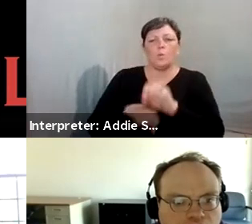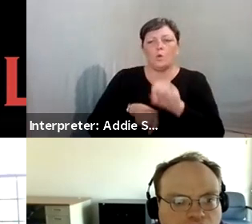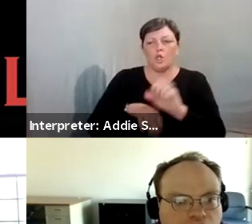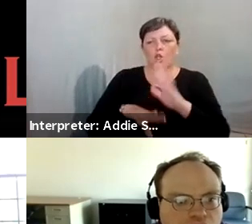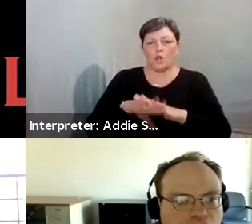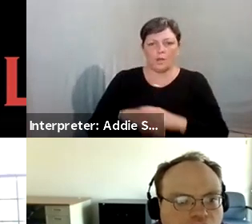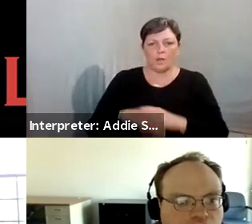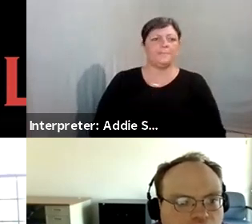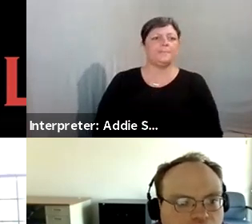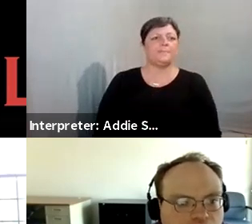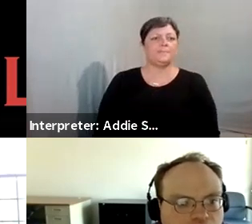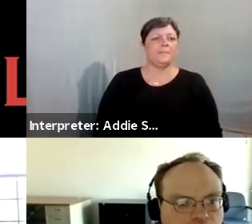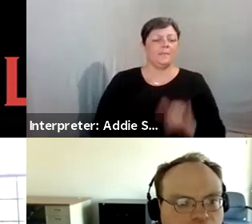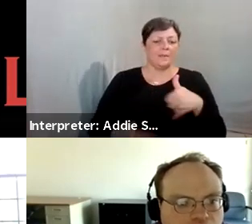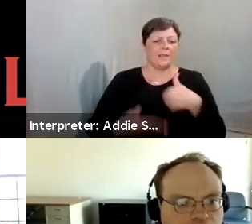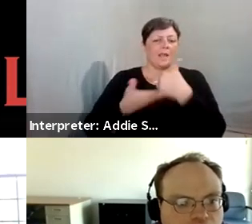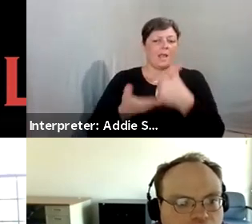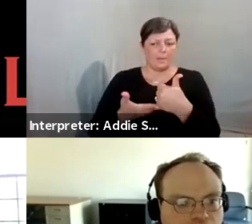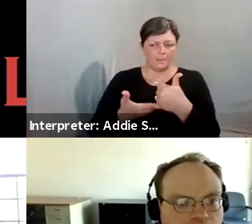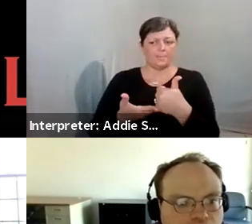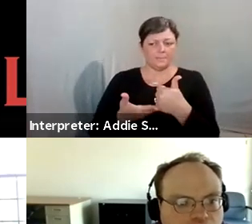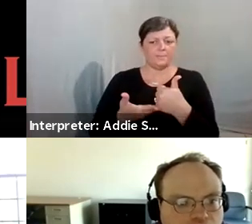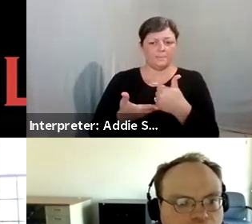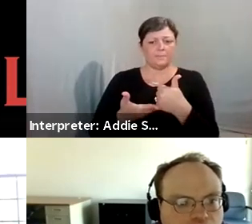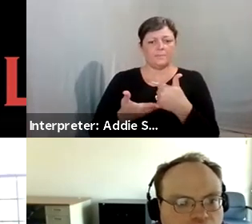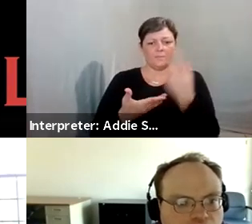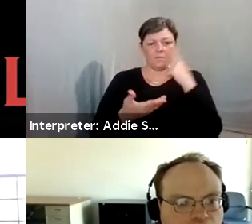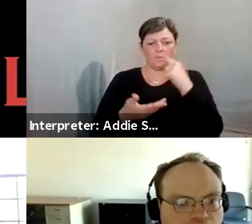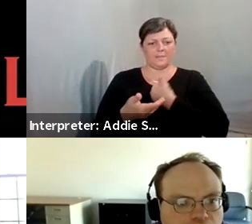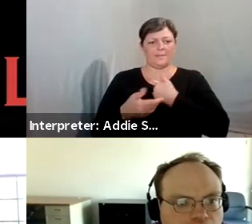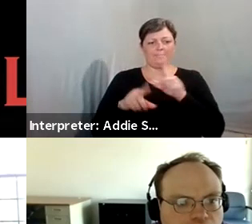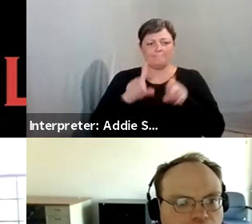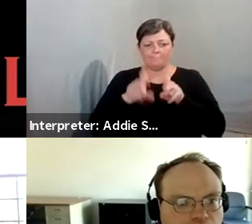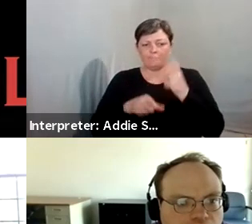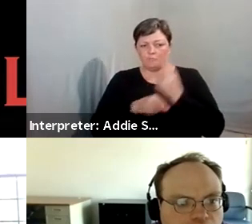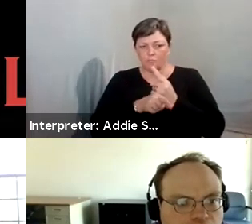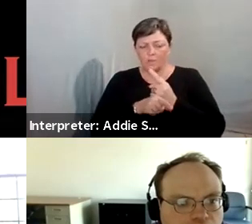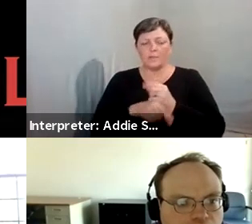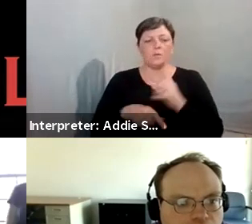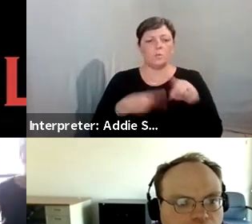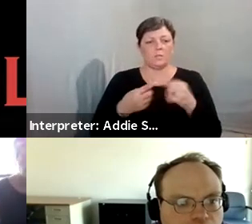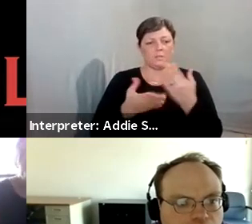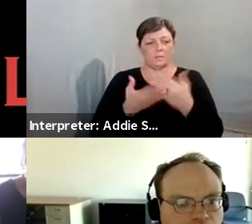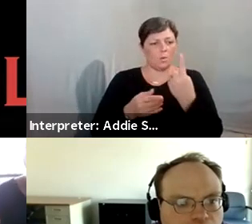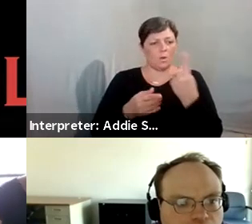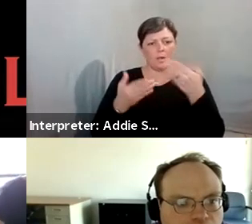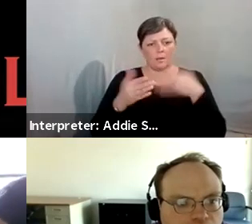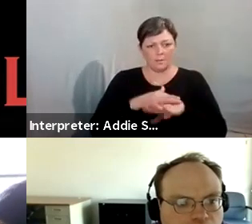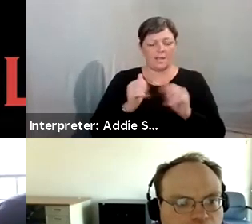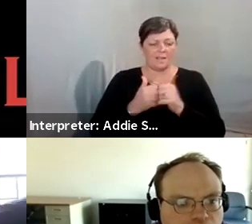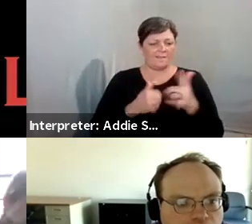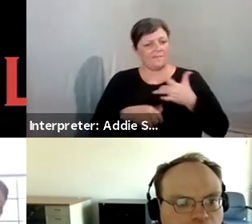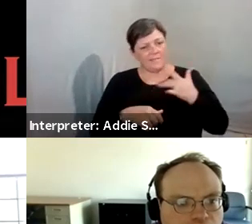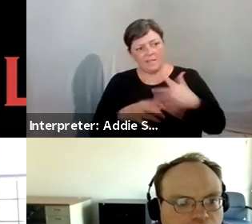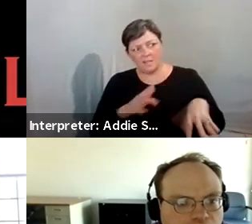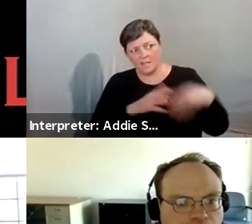on. That helps me just ask the right questions when somebody comes in. You know, how did you feel going out in the field? How